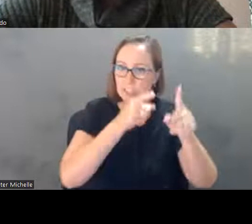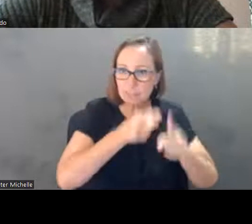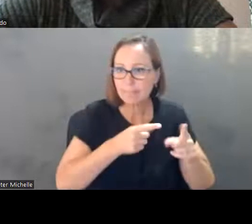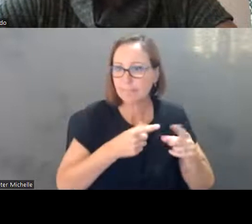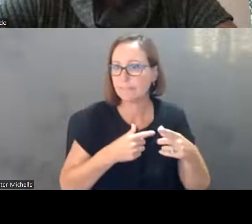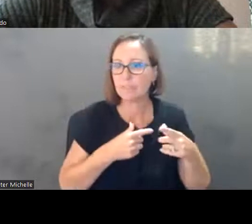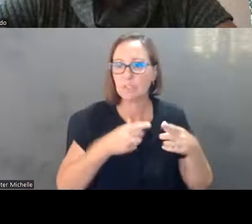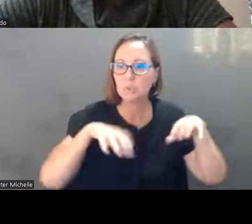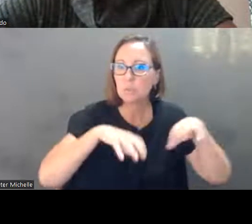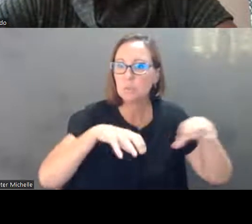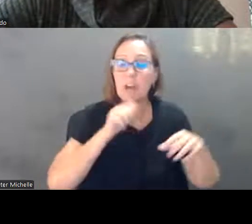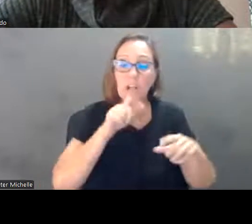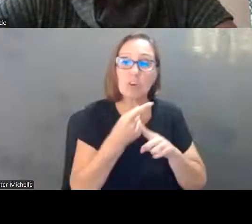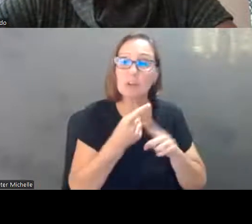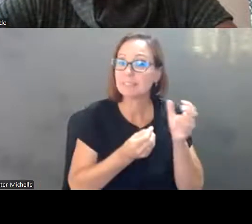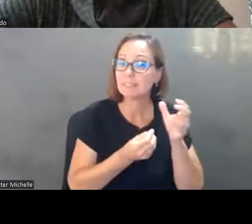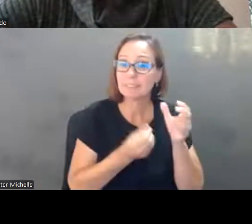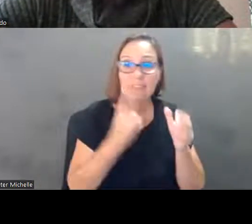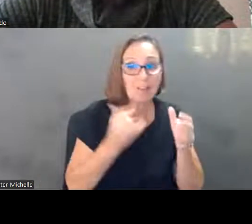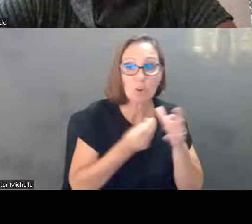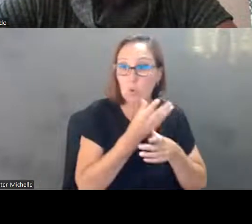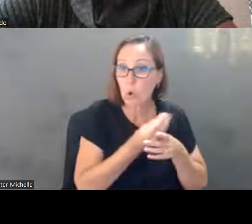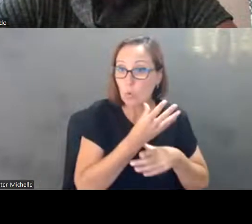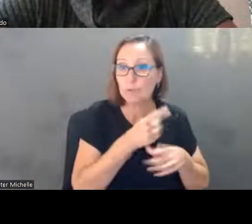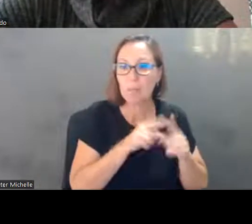So not just the California Grows program, but other